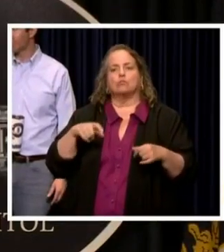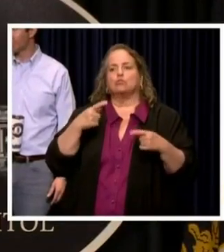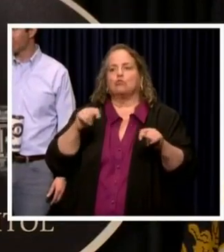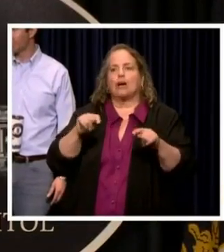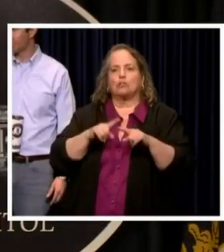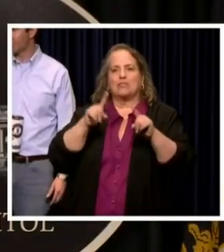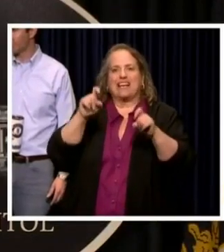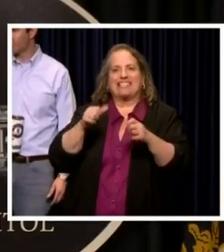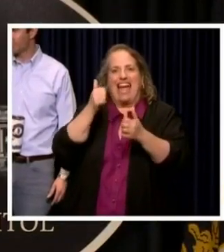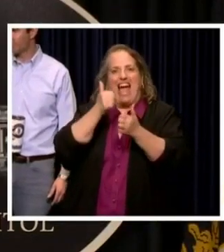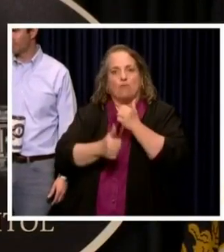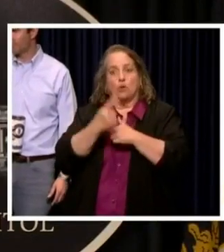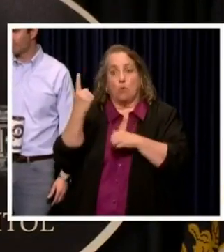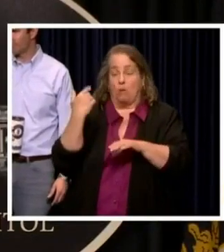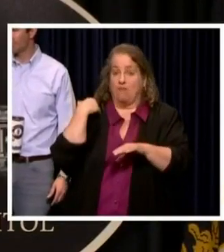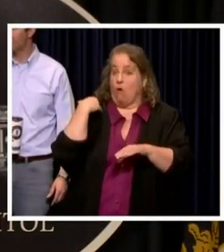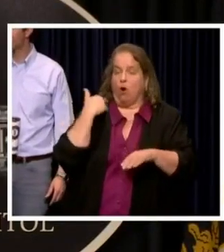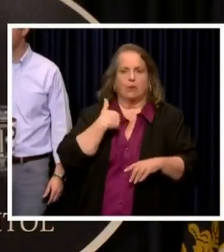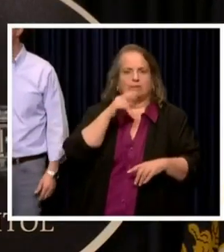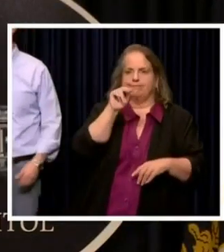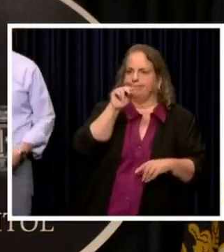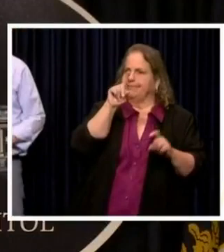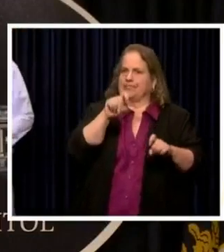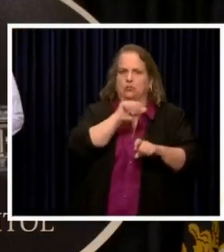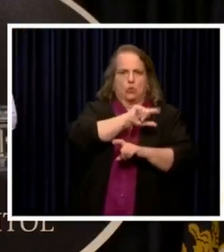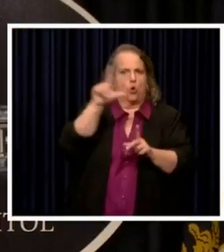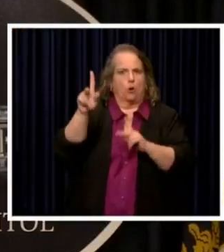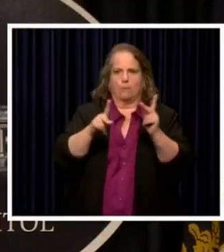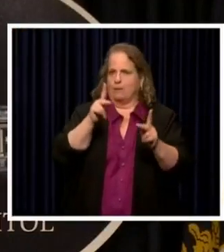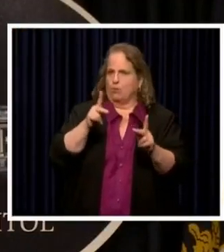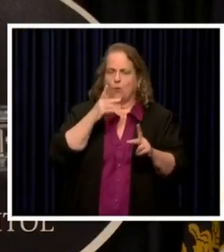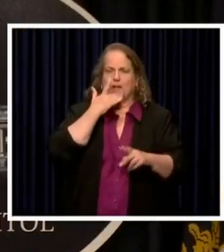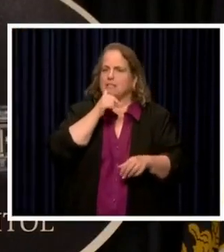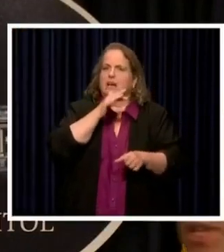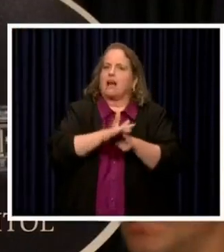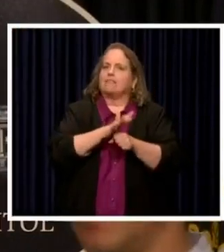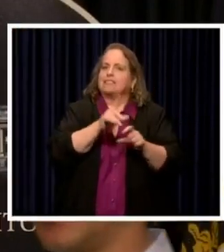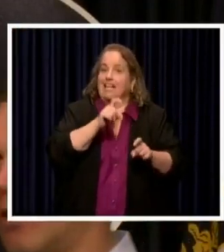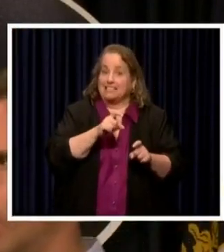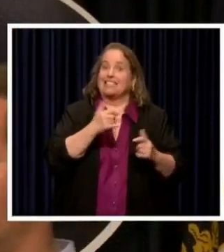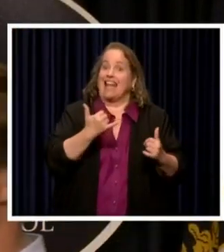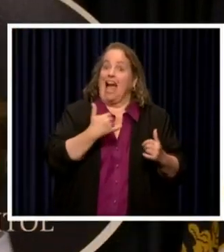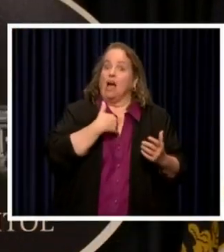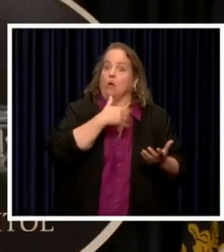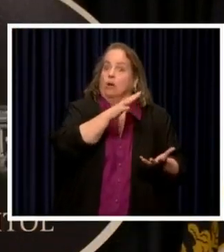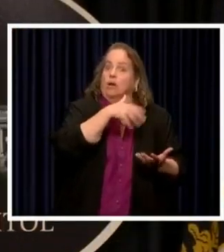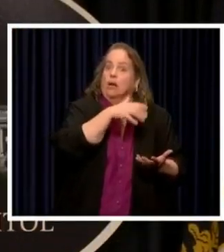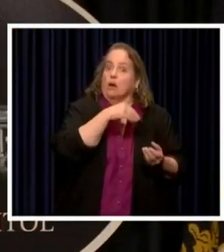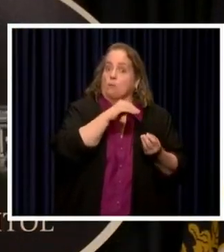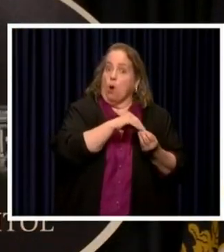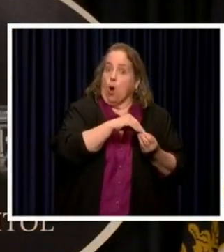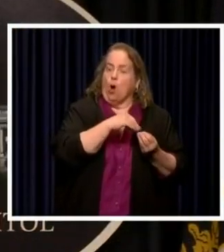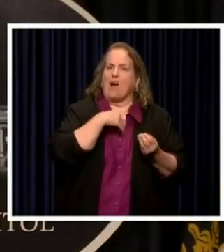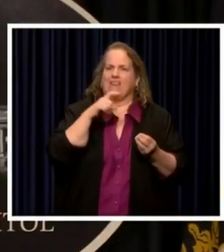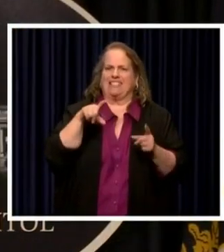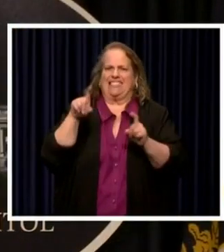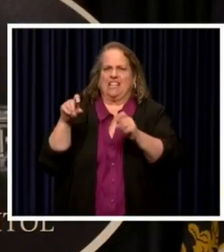180-degree turn, and that's just the nature of an evolving situation. And can you put up the Kroger sign up? Speaking of